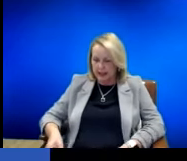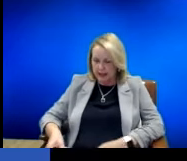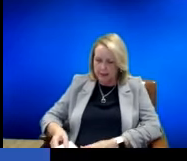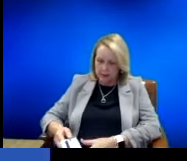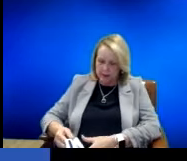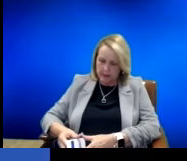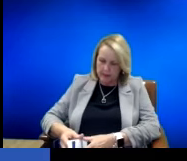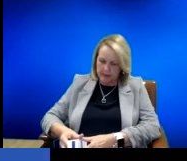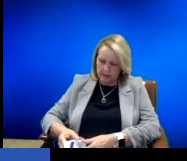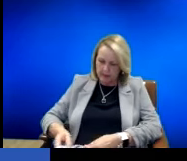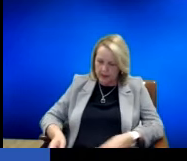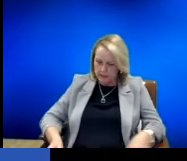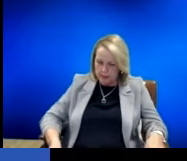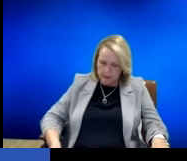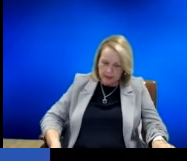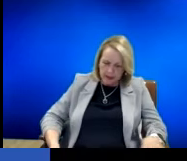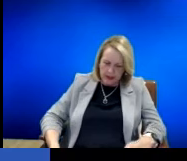paid.